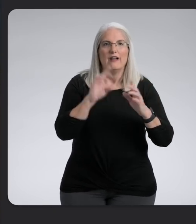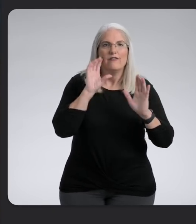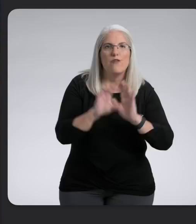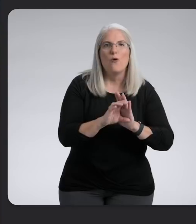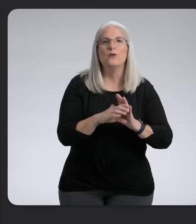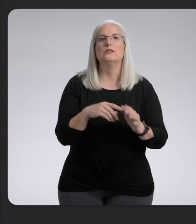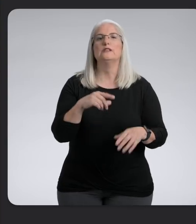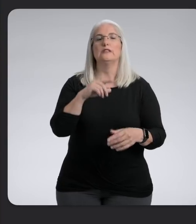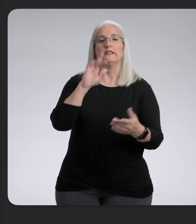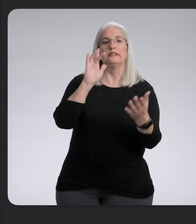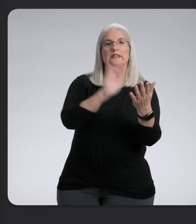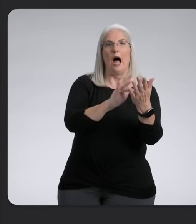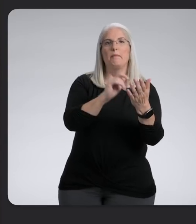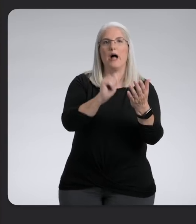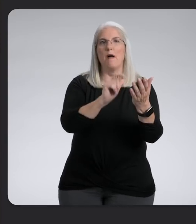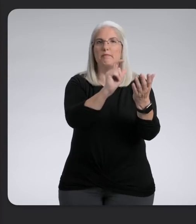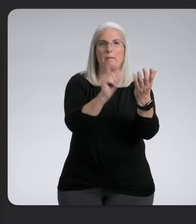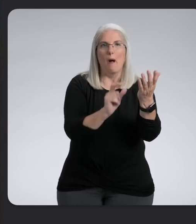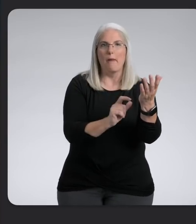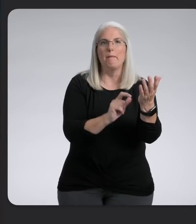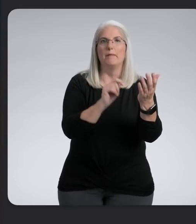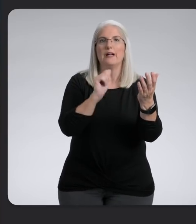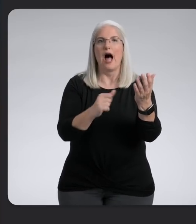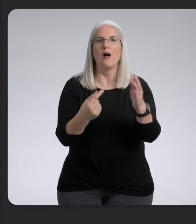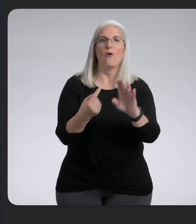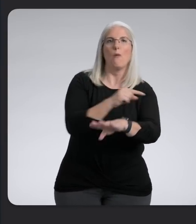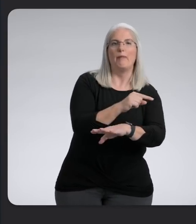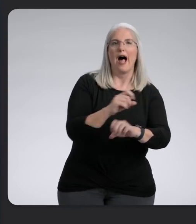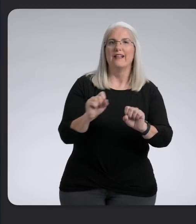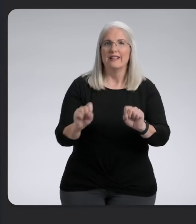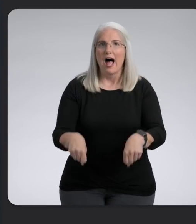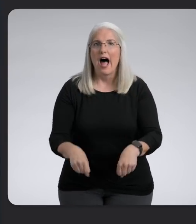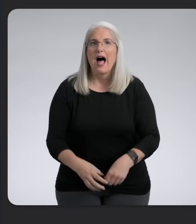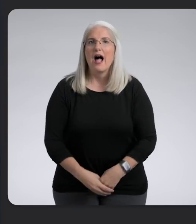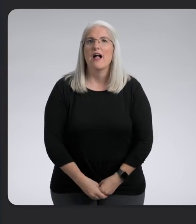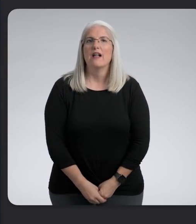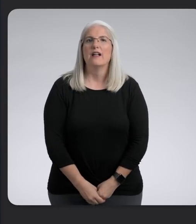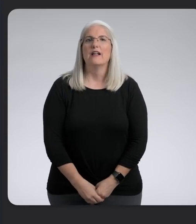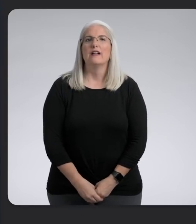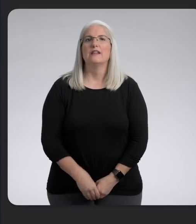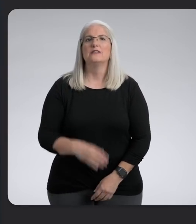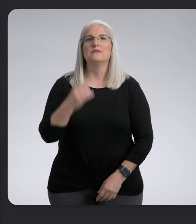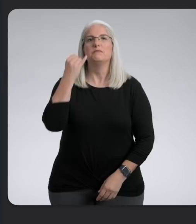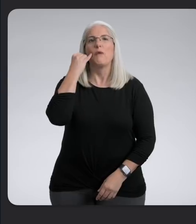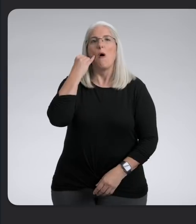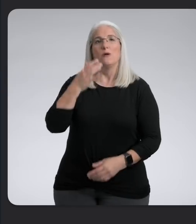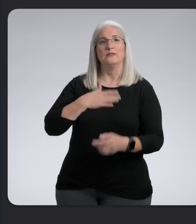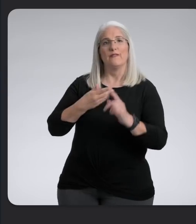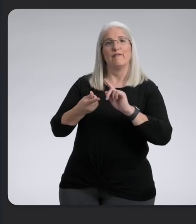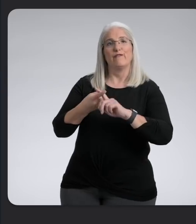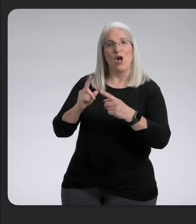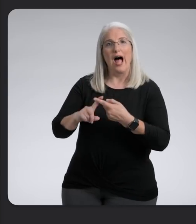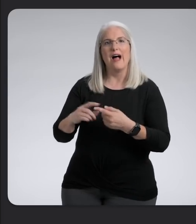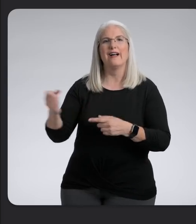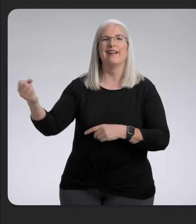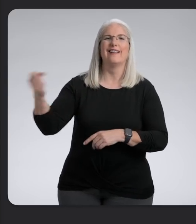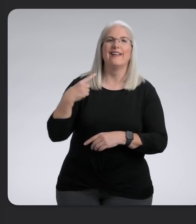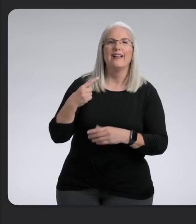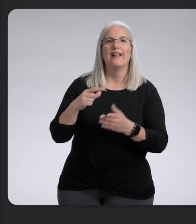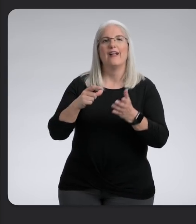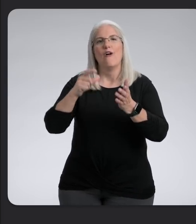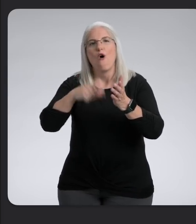bunch, and even add a quick tap back. Now, let's see what's going on with my friends. They're always sending me all kinds of